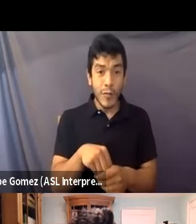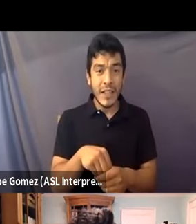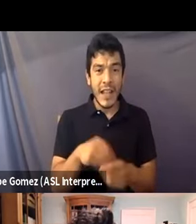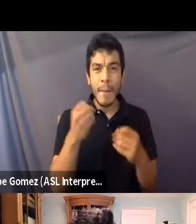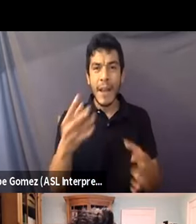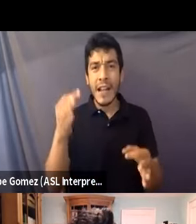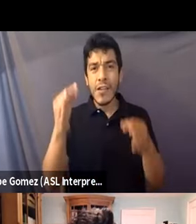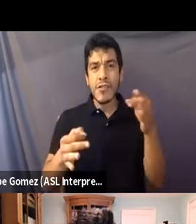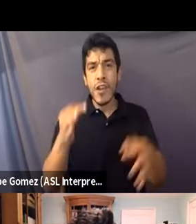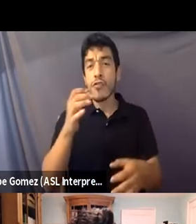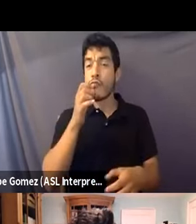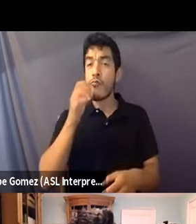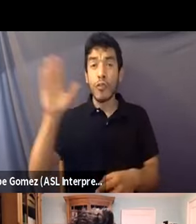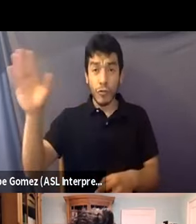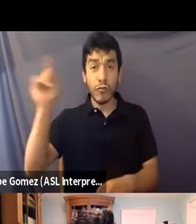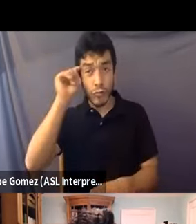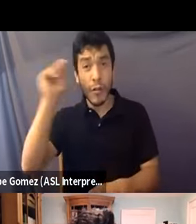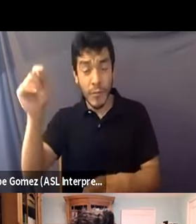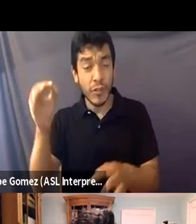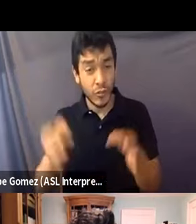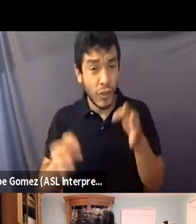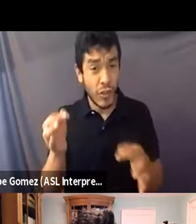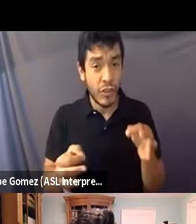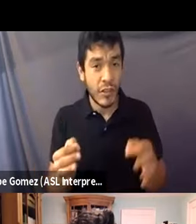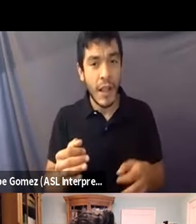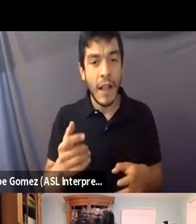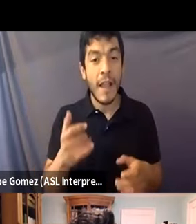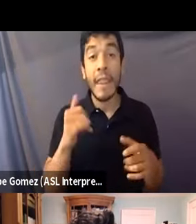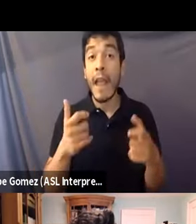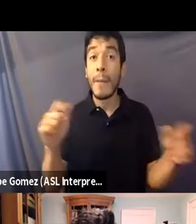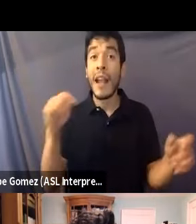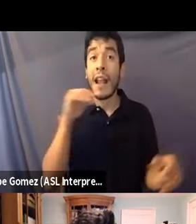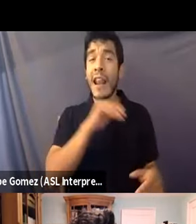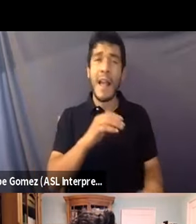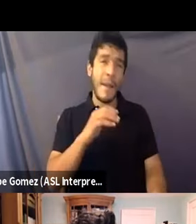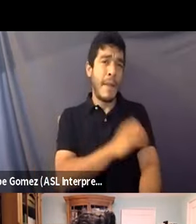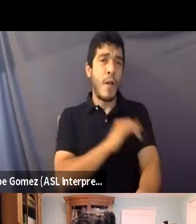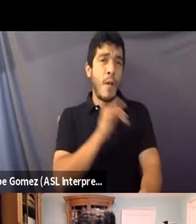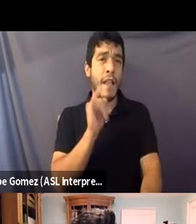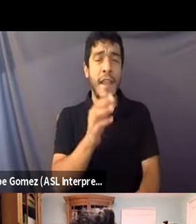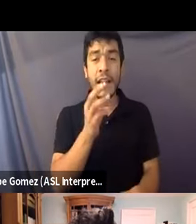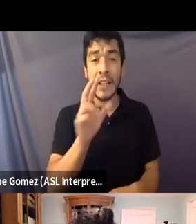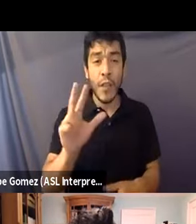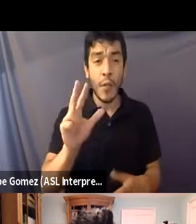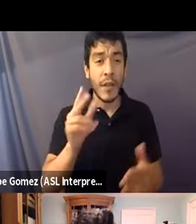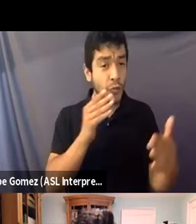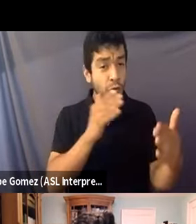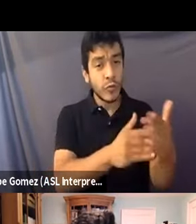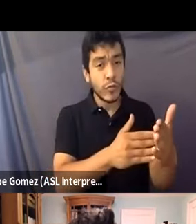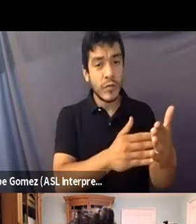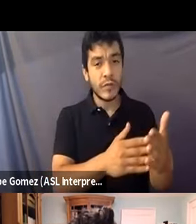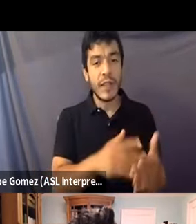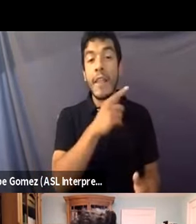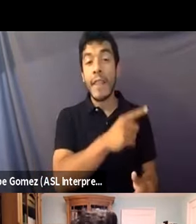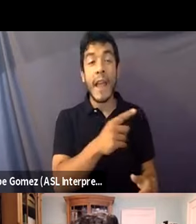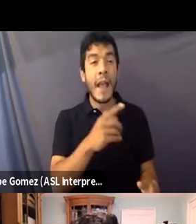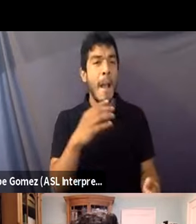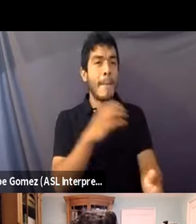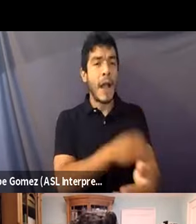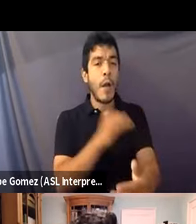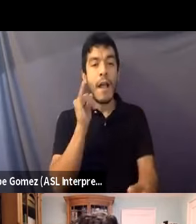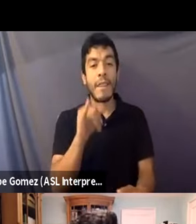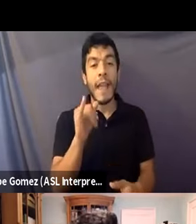appointees. The big lie powered those 63 lawsuits. The big lie powered the Capitol insurrection where folks killed